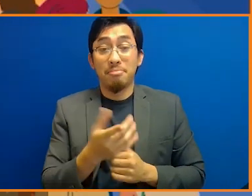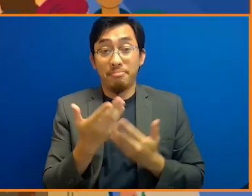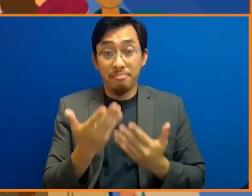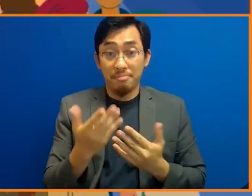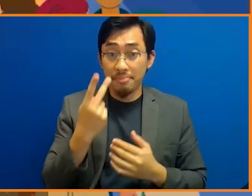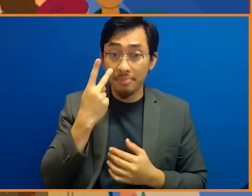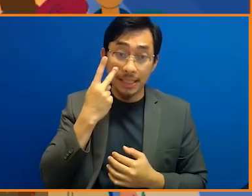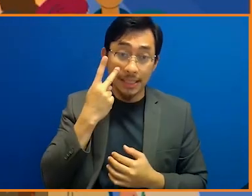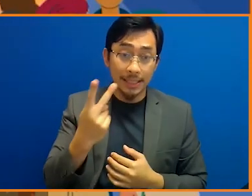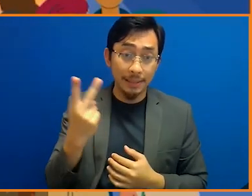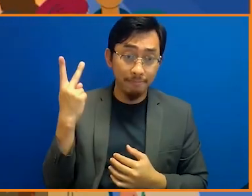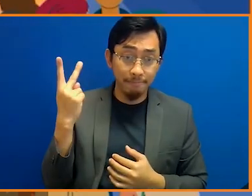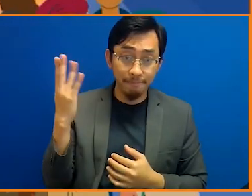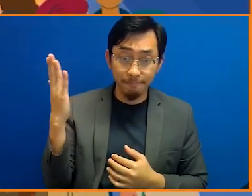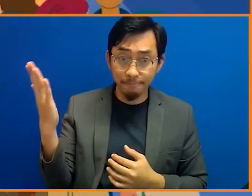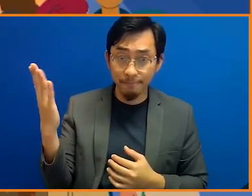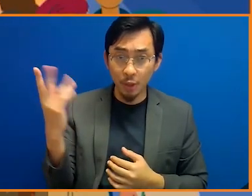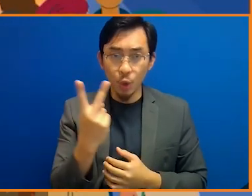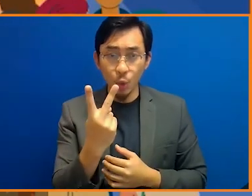as you can see,